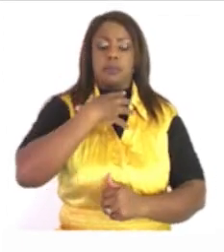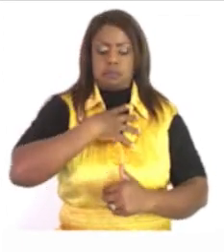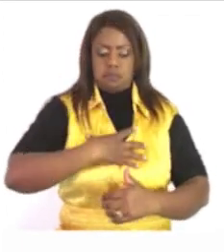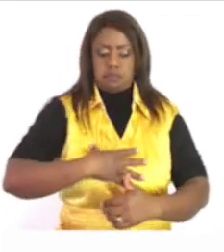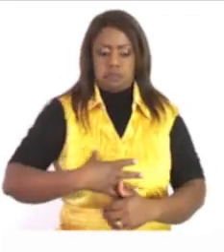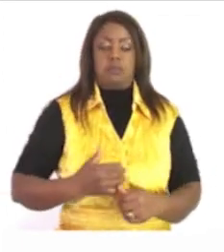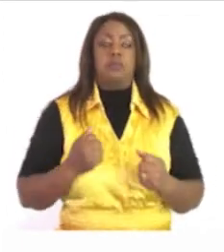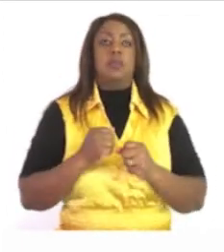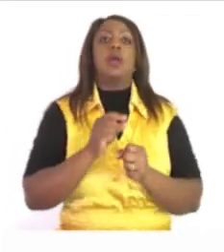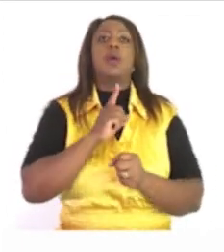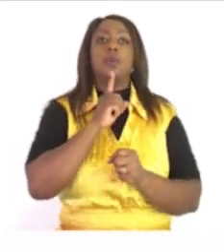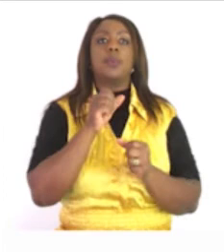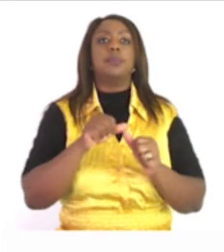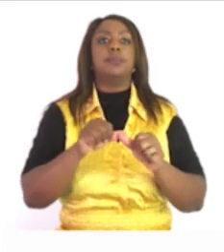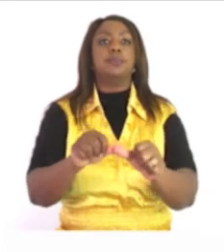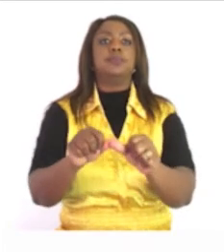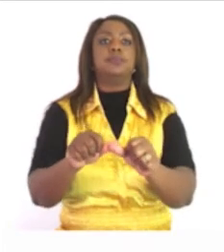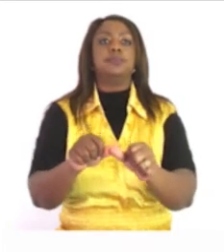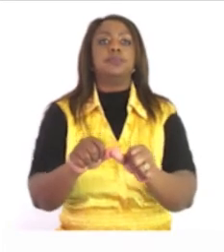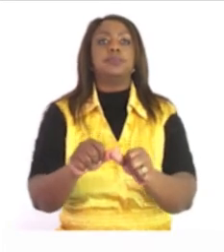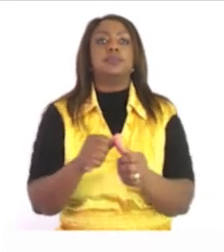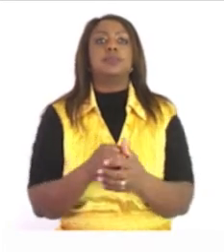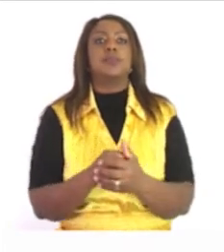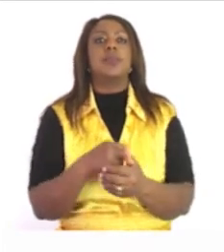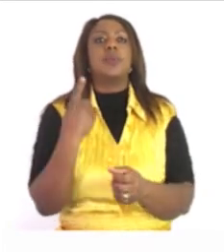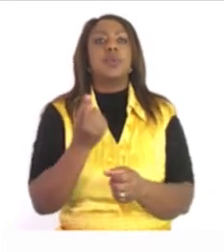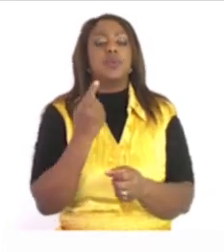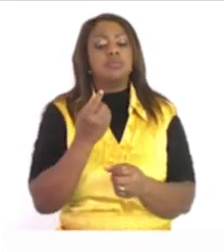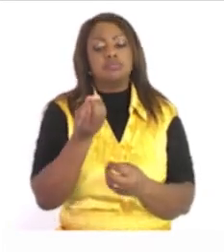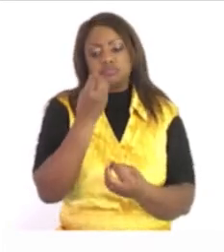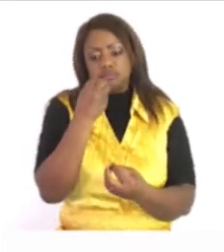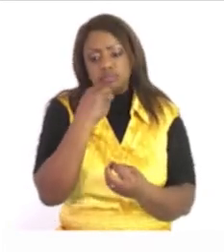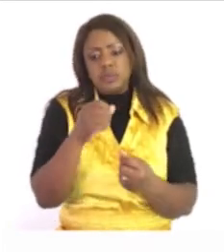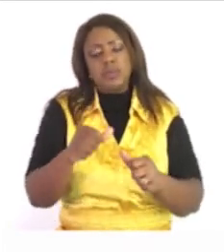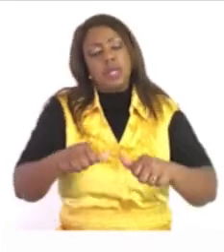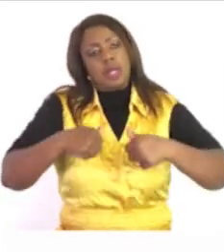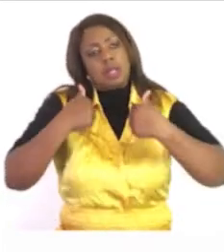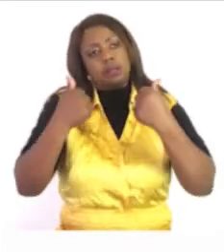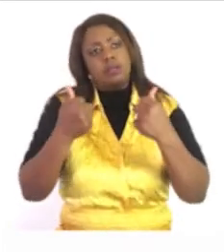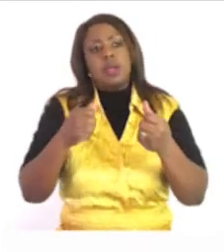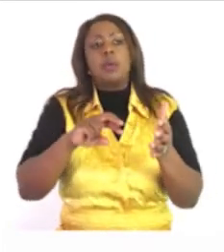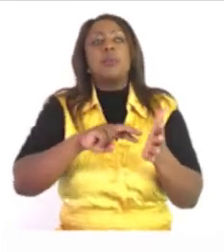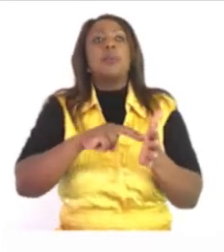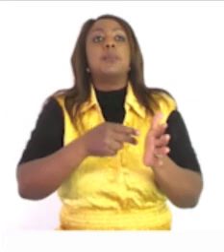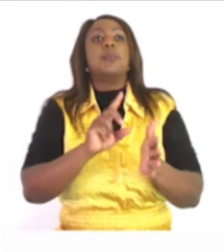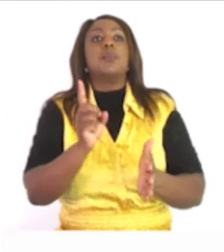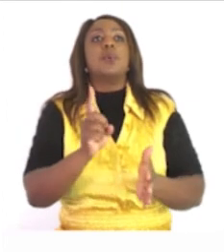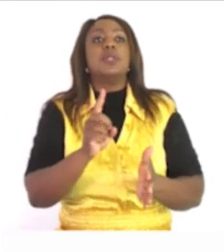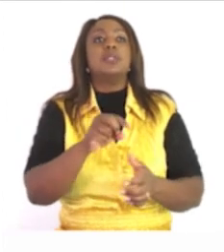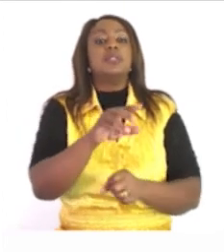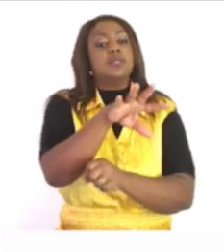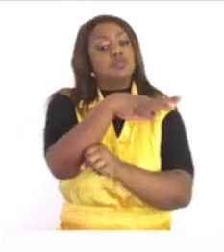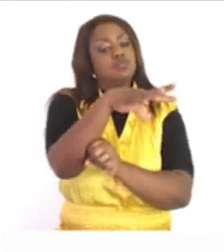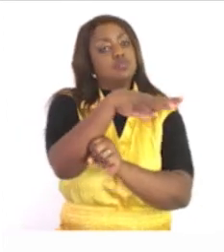avoid bronchitis. Don't smoke. Don't smoke is not just for people that are smoking cigarette. It's also for the